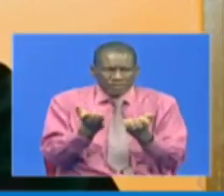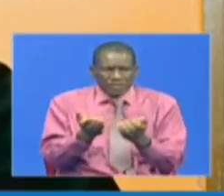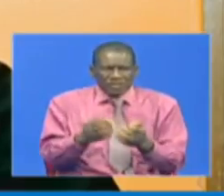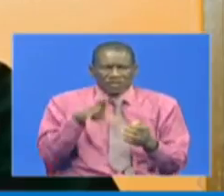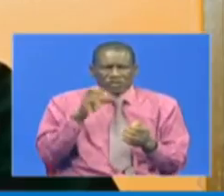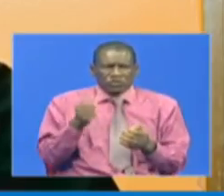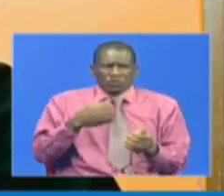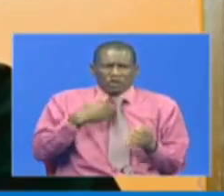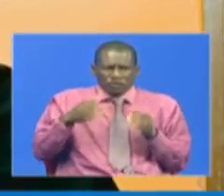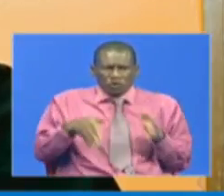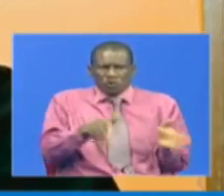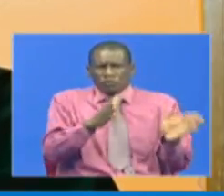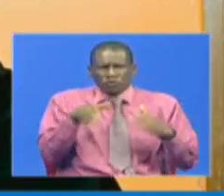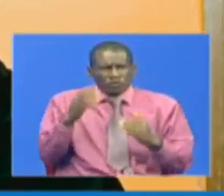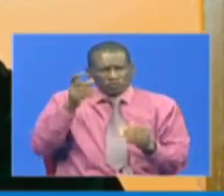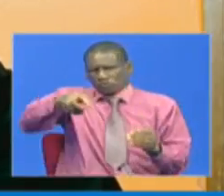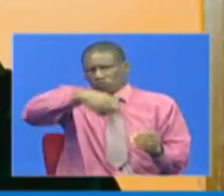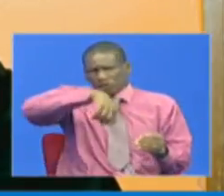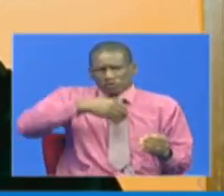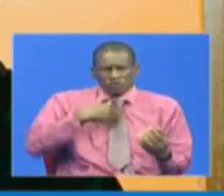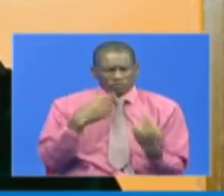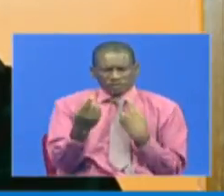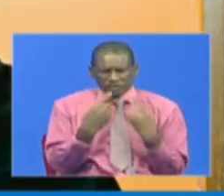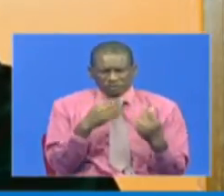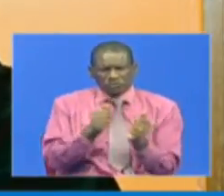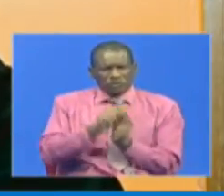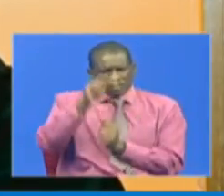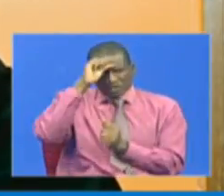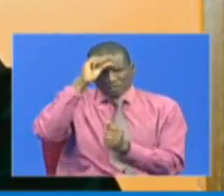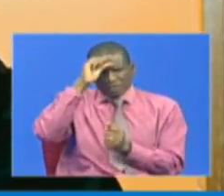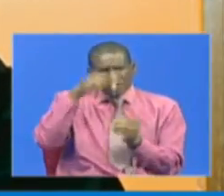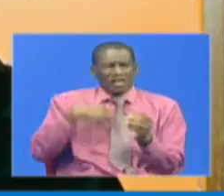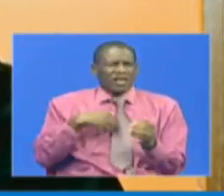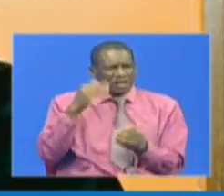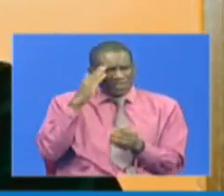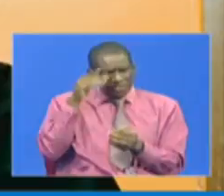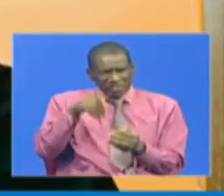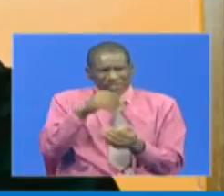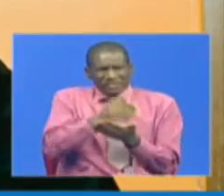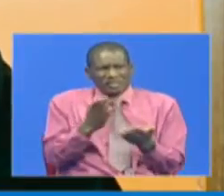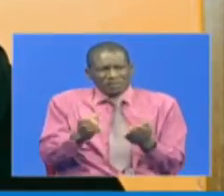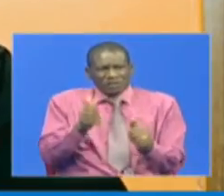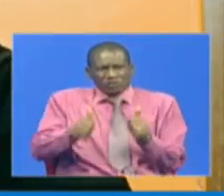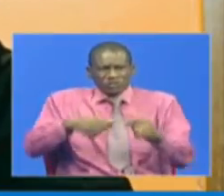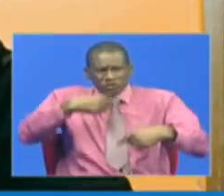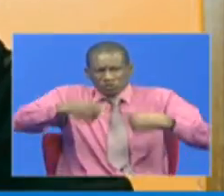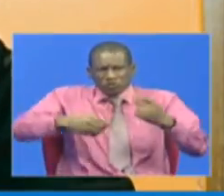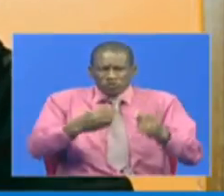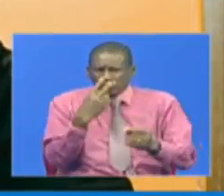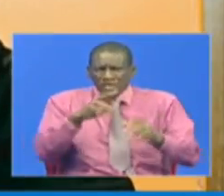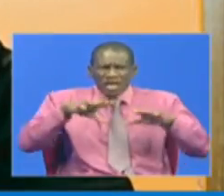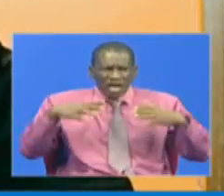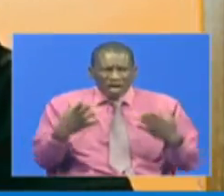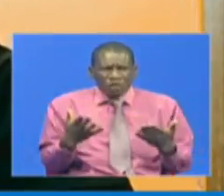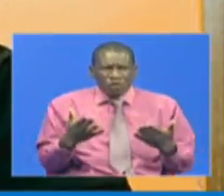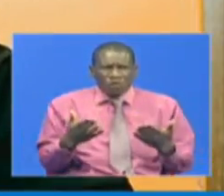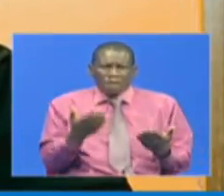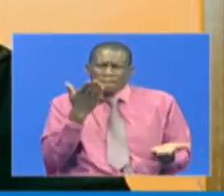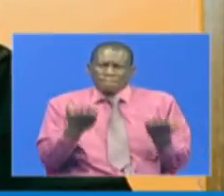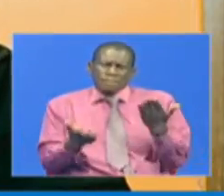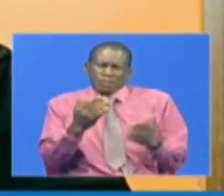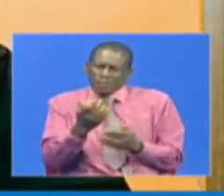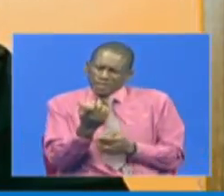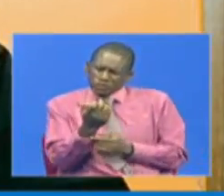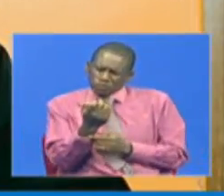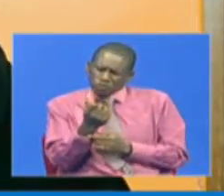is opportunity for us to have a conversation with government, and I think that is something that is ongoing, to see how we maybe a small